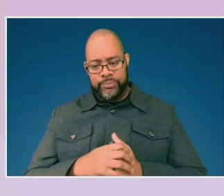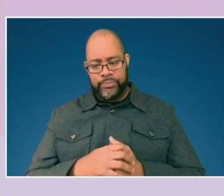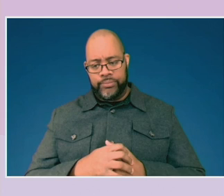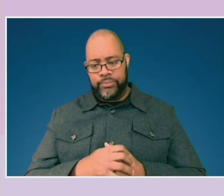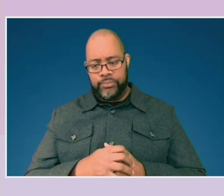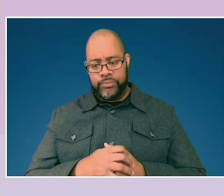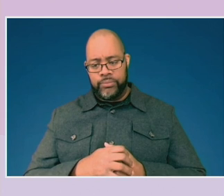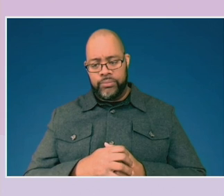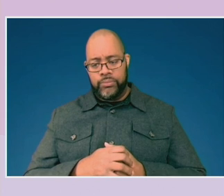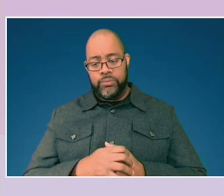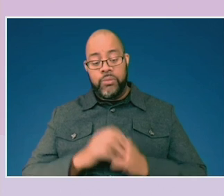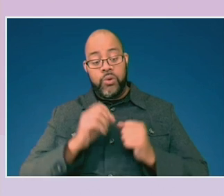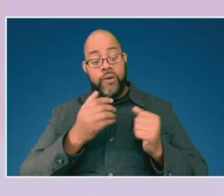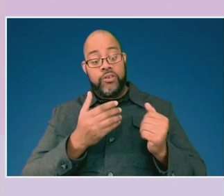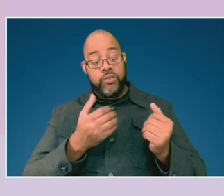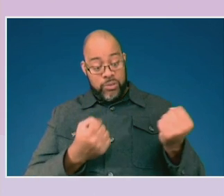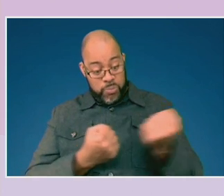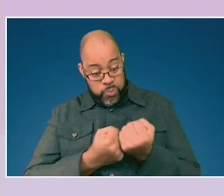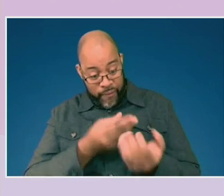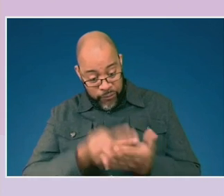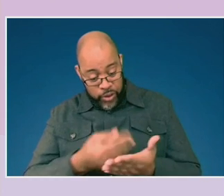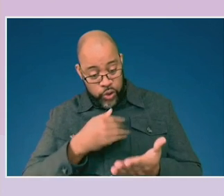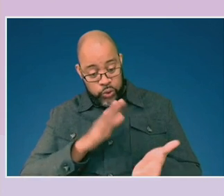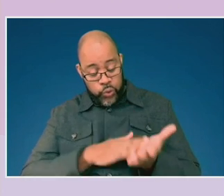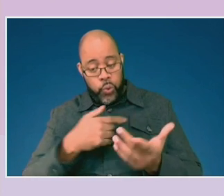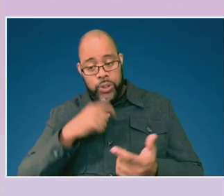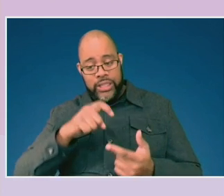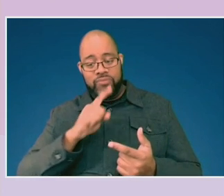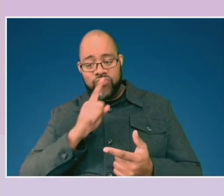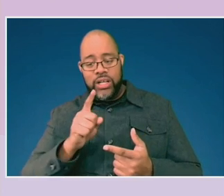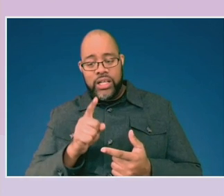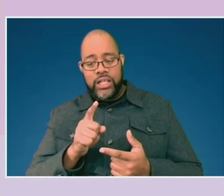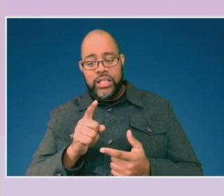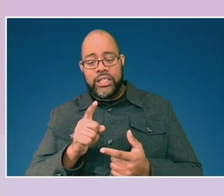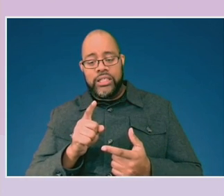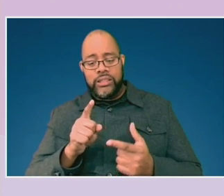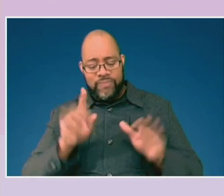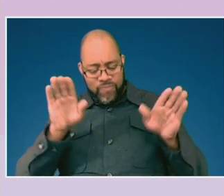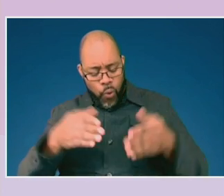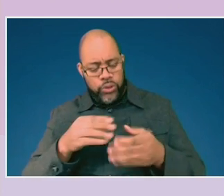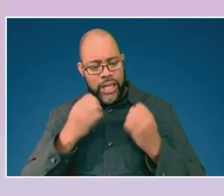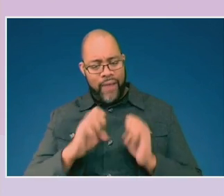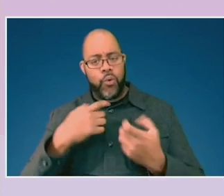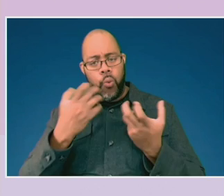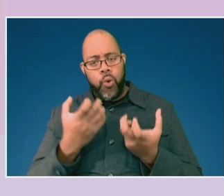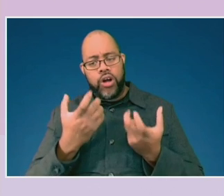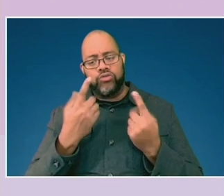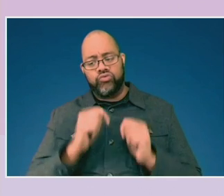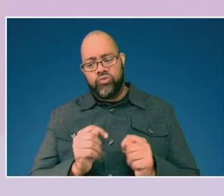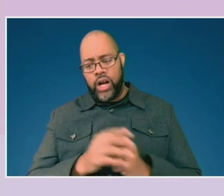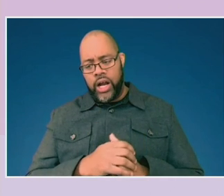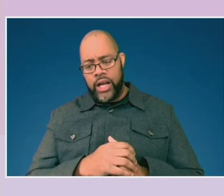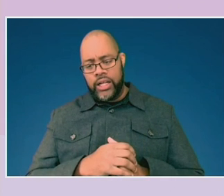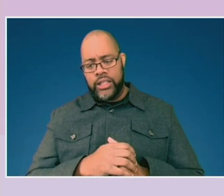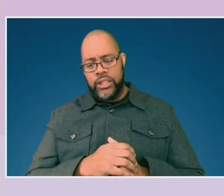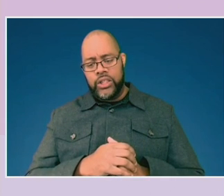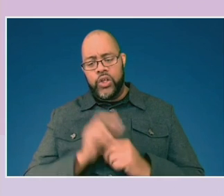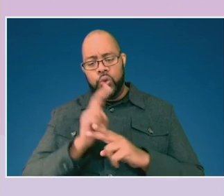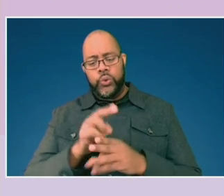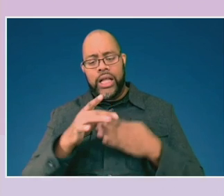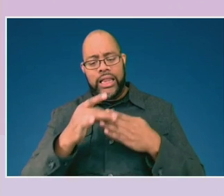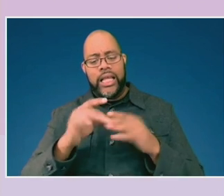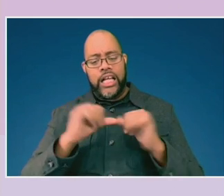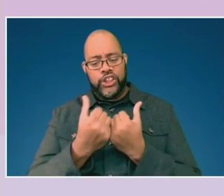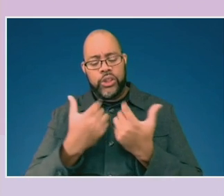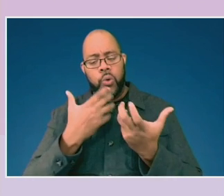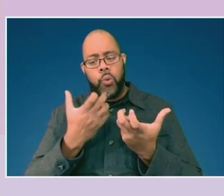order to fund our community schools. And we made a very concerted effort that we wanted to be able to, versus using a lead agency, we wanted to